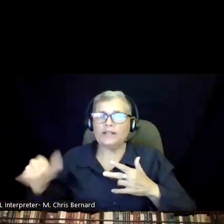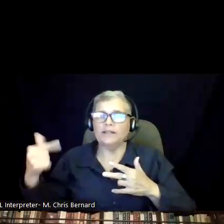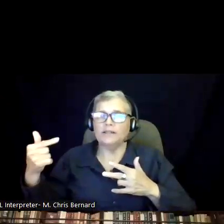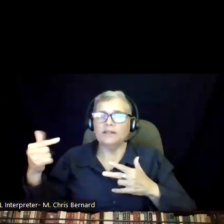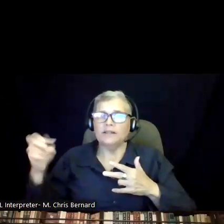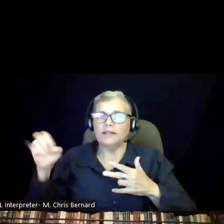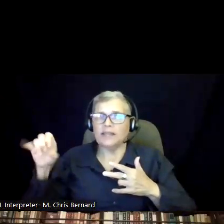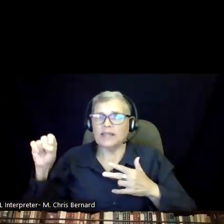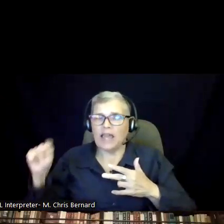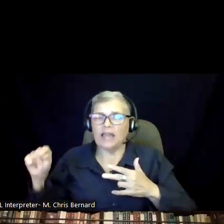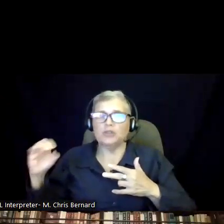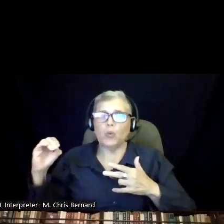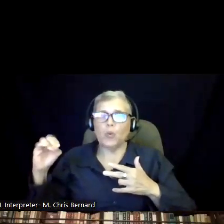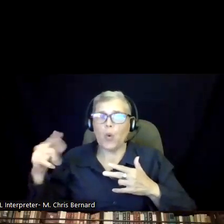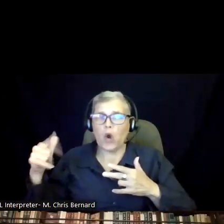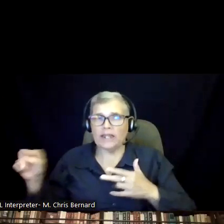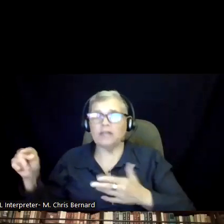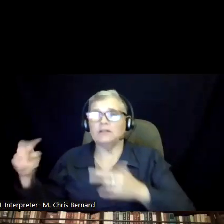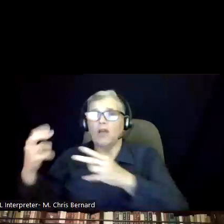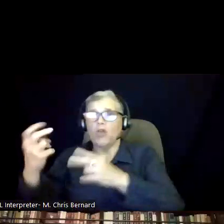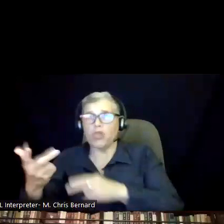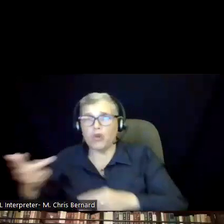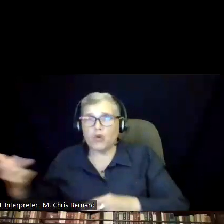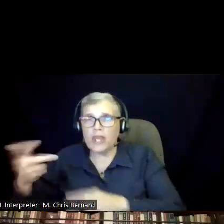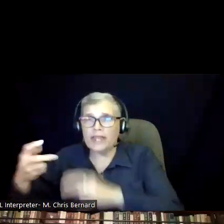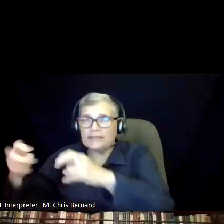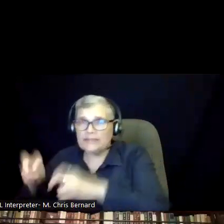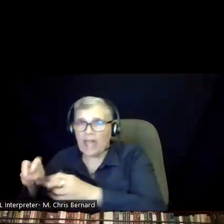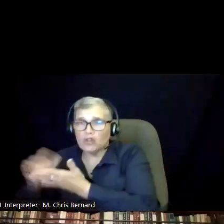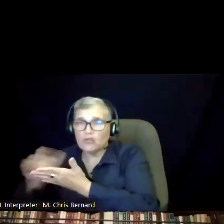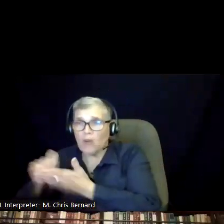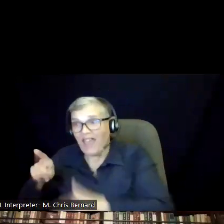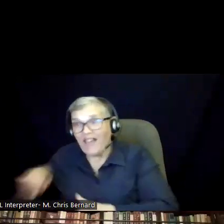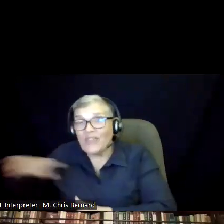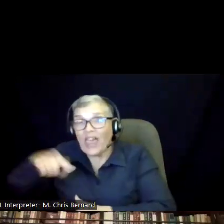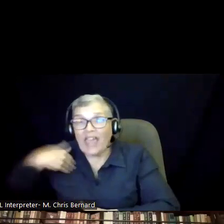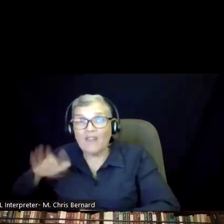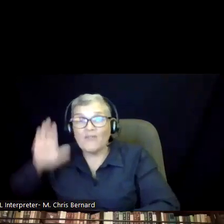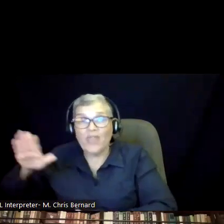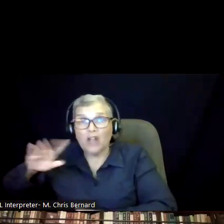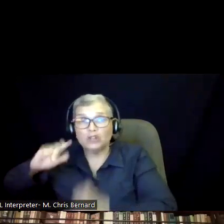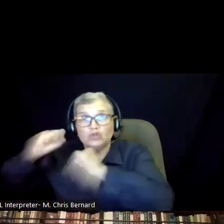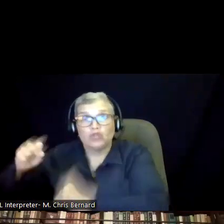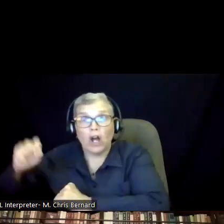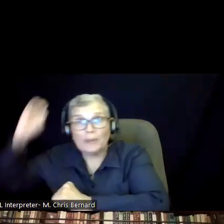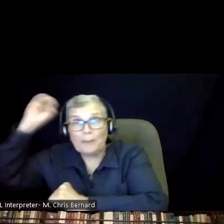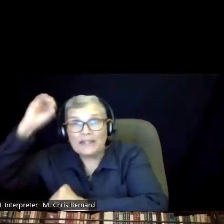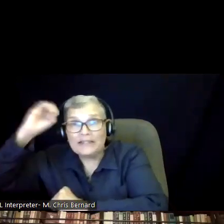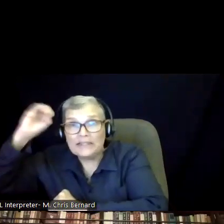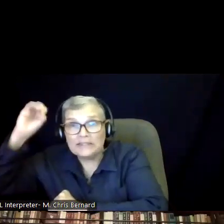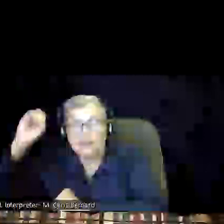down and wrote it, that there's bias there. And like all of us, those 3 gentlemen have bias, and